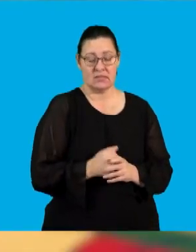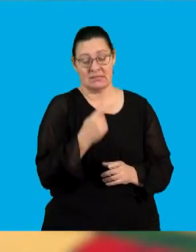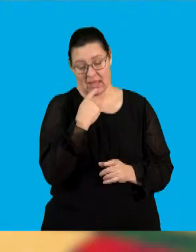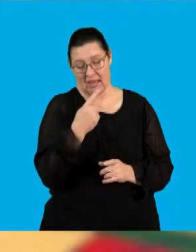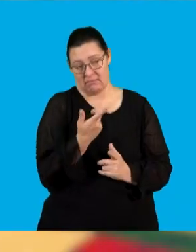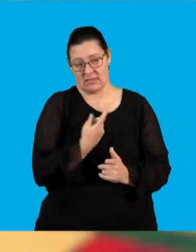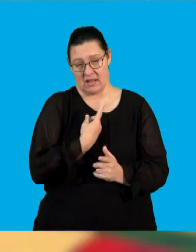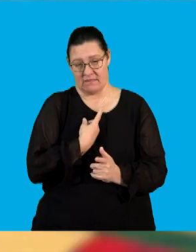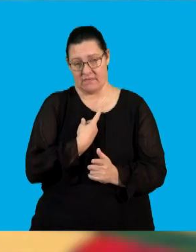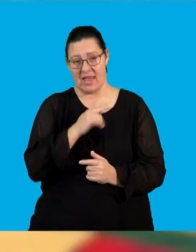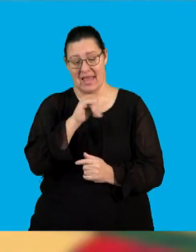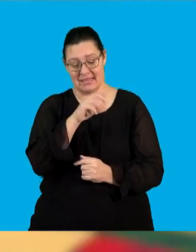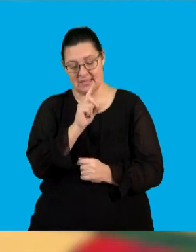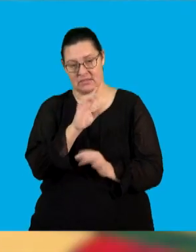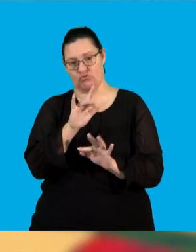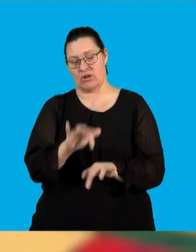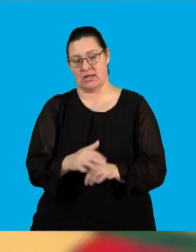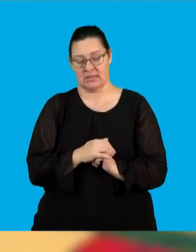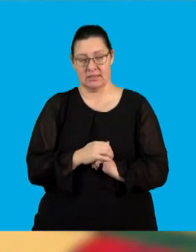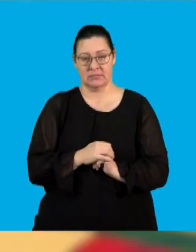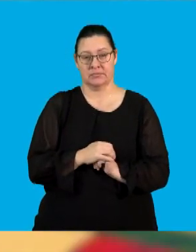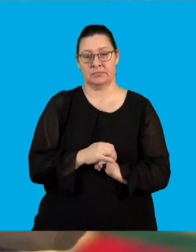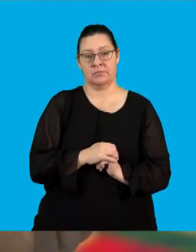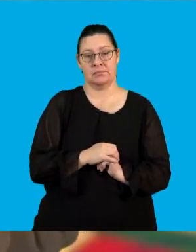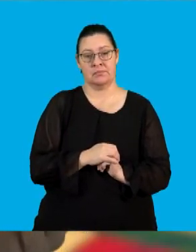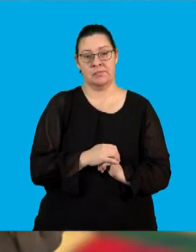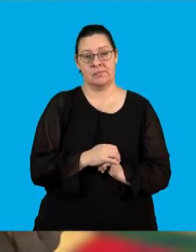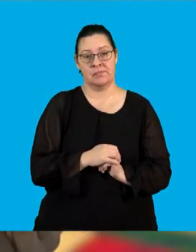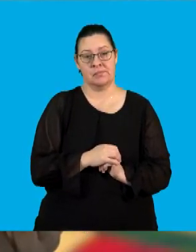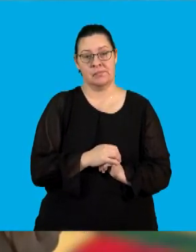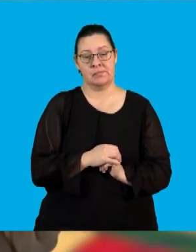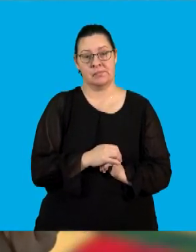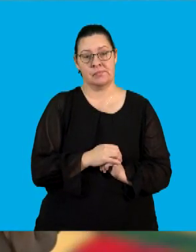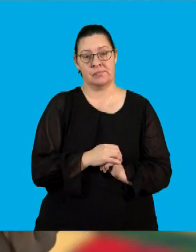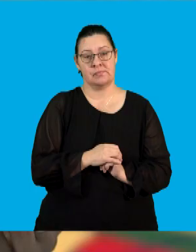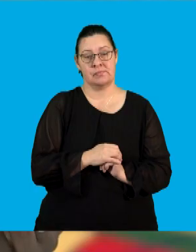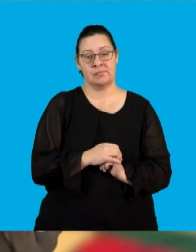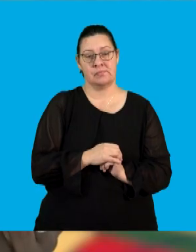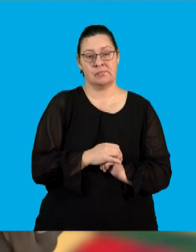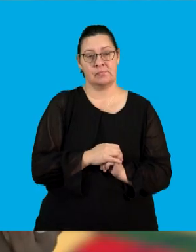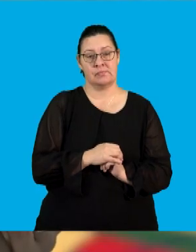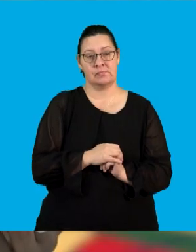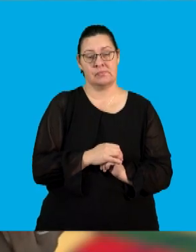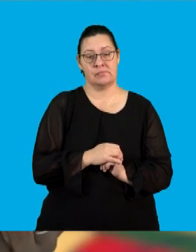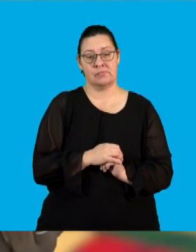that the name even tells itself, it says itself, acid rain. So therefore, this is going to be acidic.